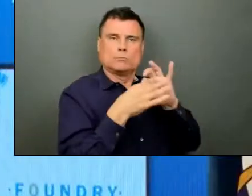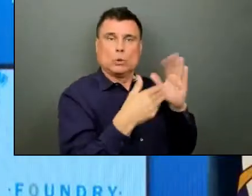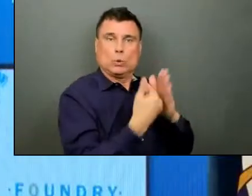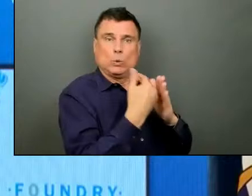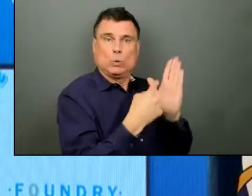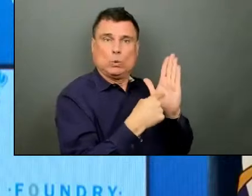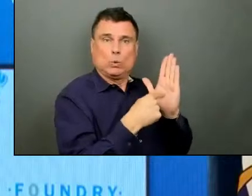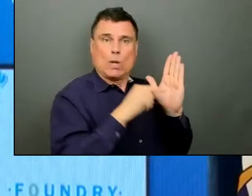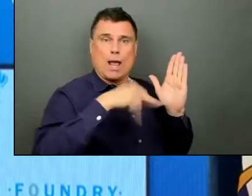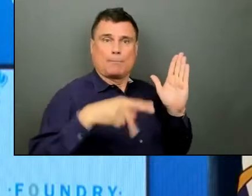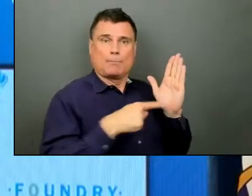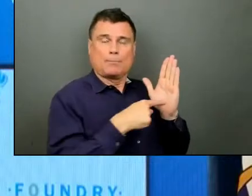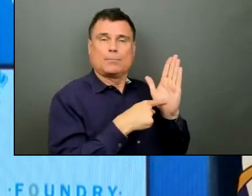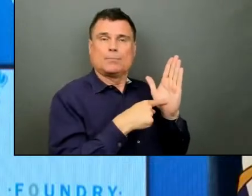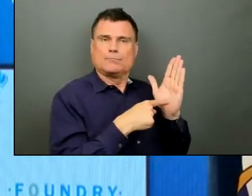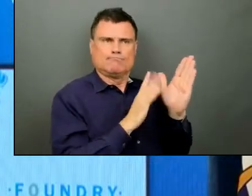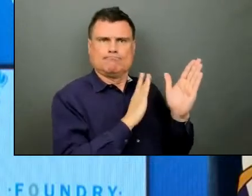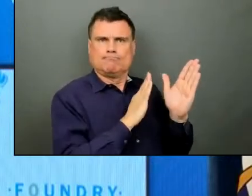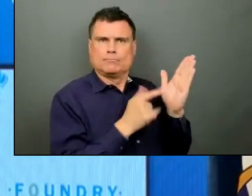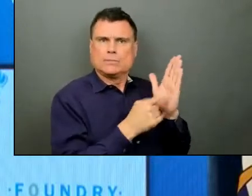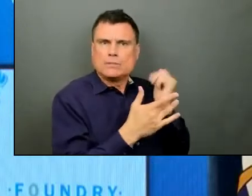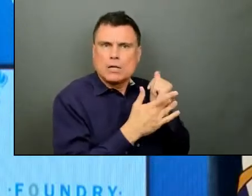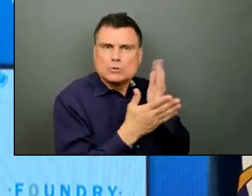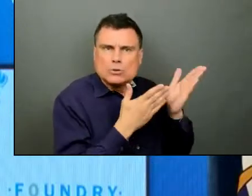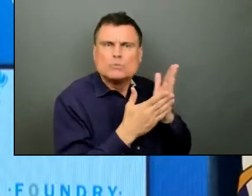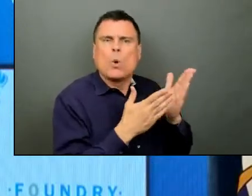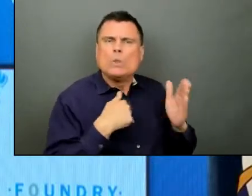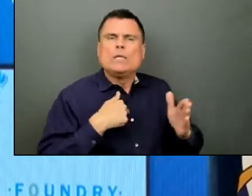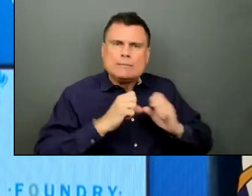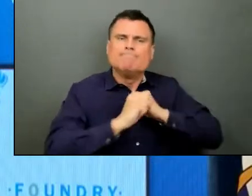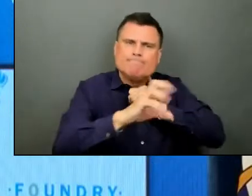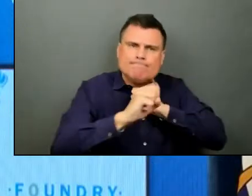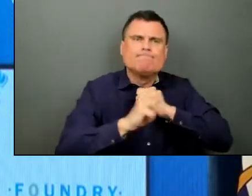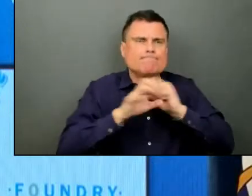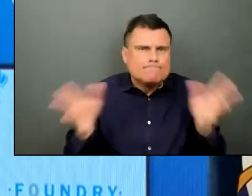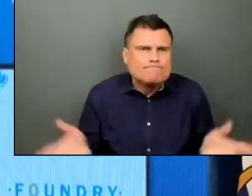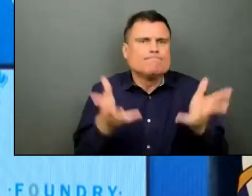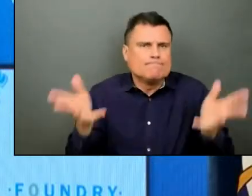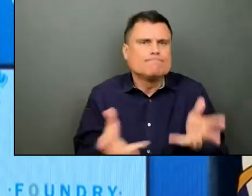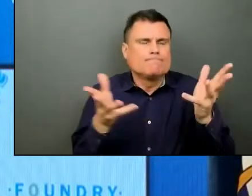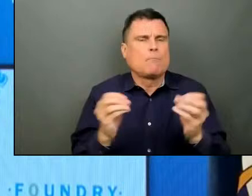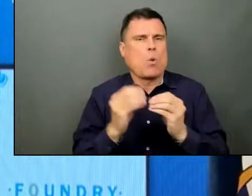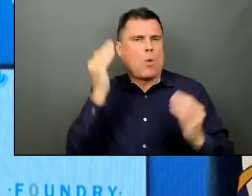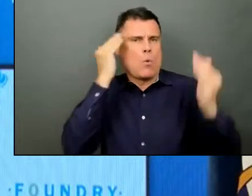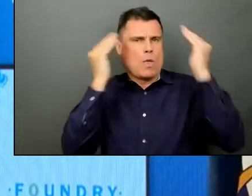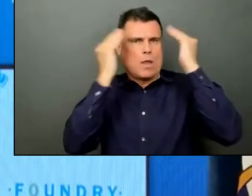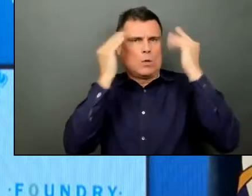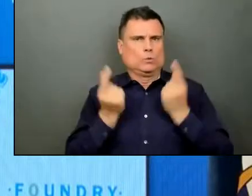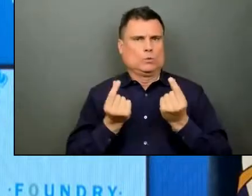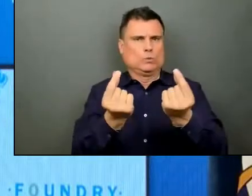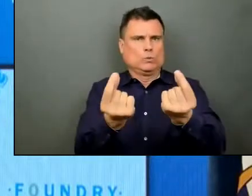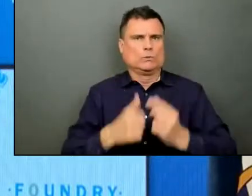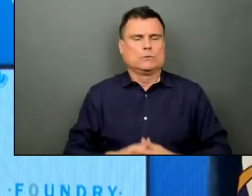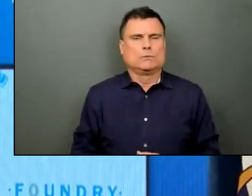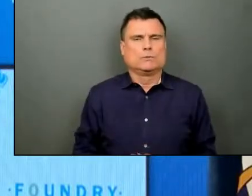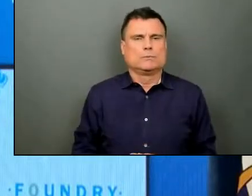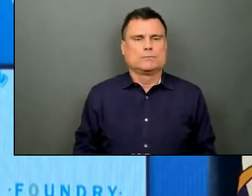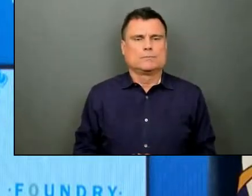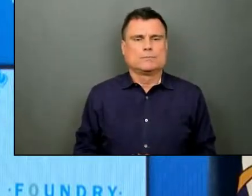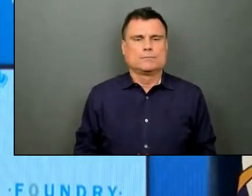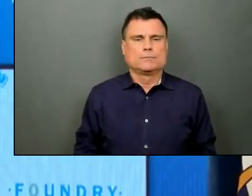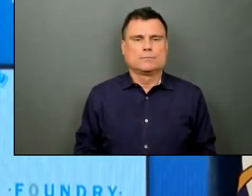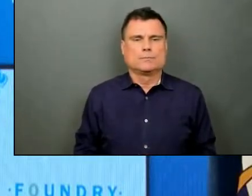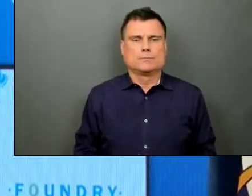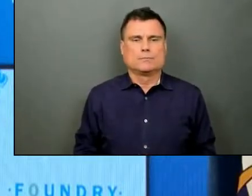Thank you to our speakers, to the ministers, and to everyone on the line. That concludes the media portion of today's event. I believe we will now be moving to a